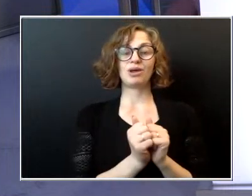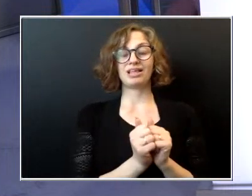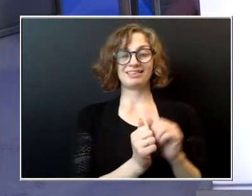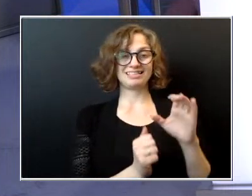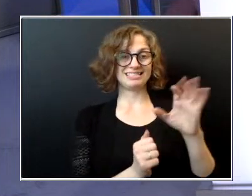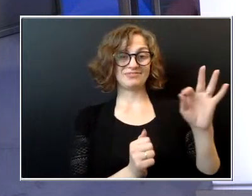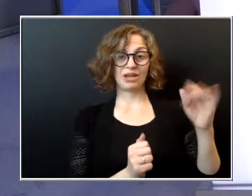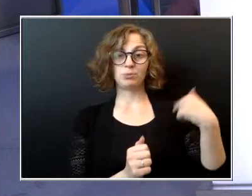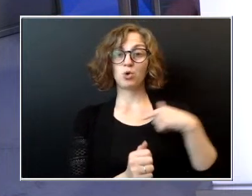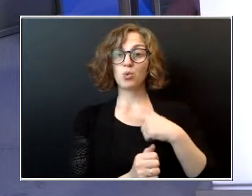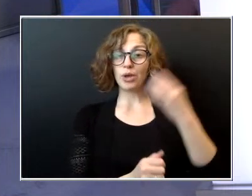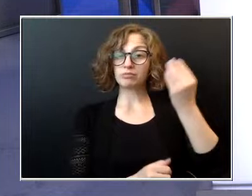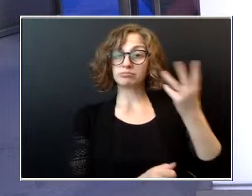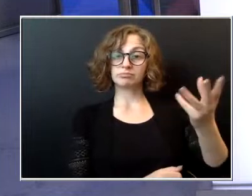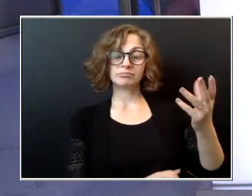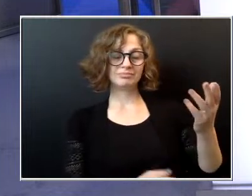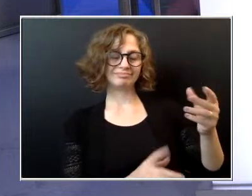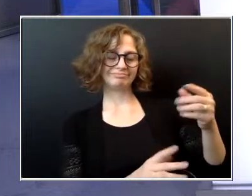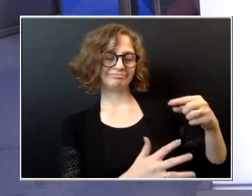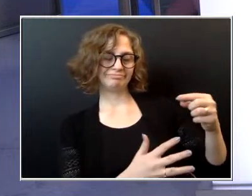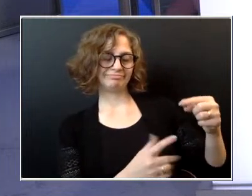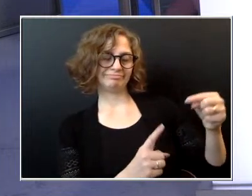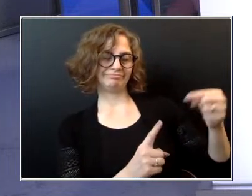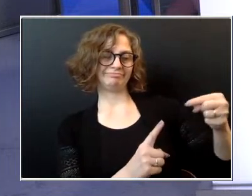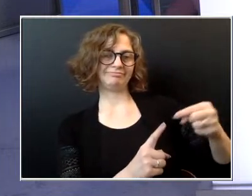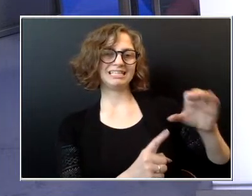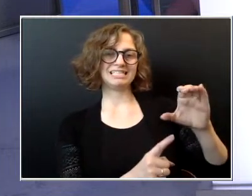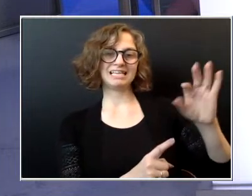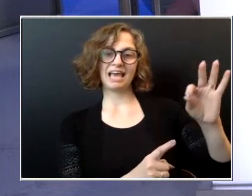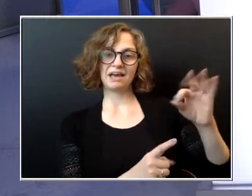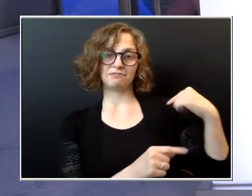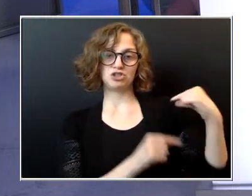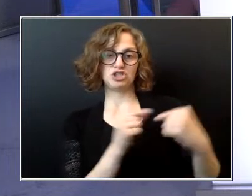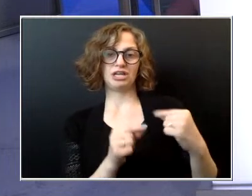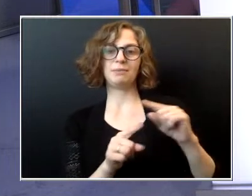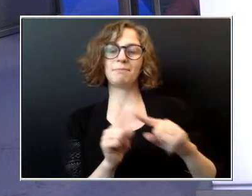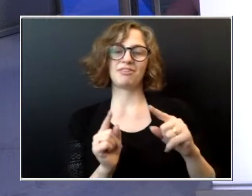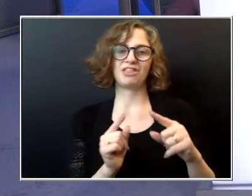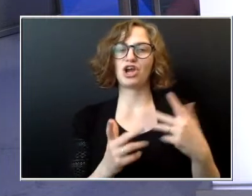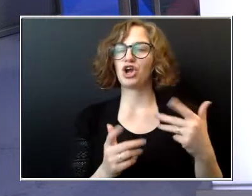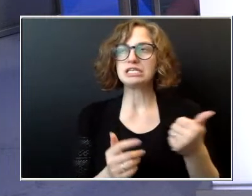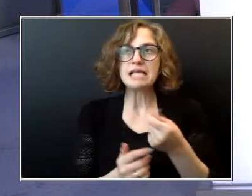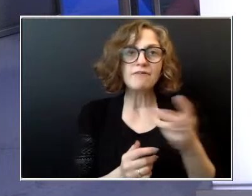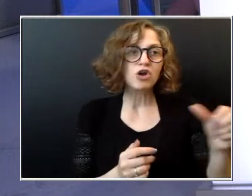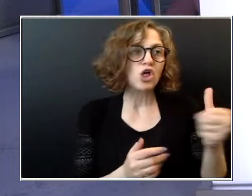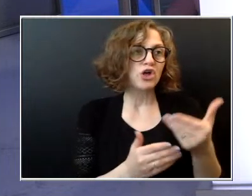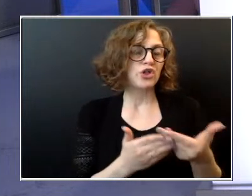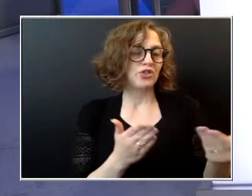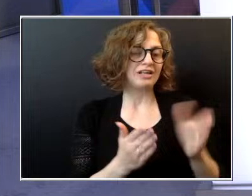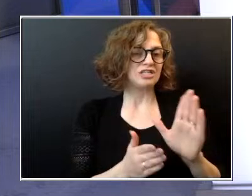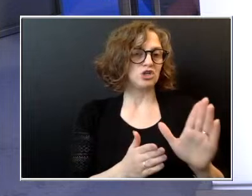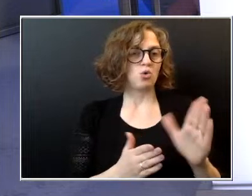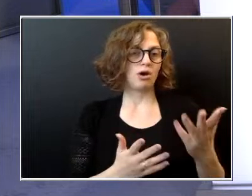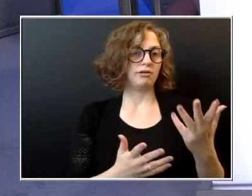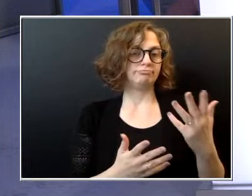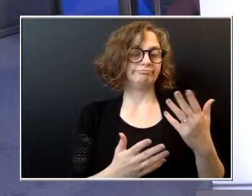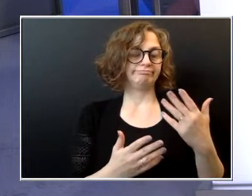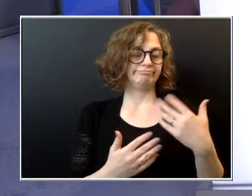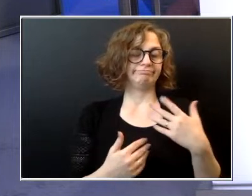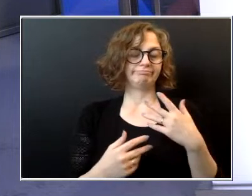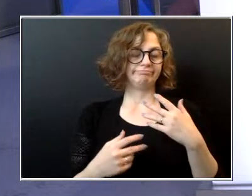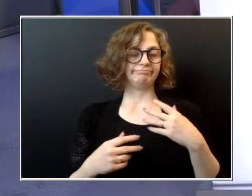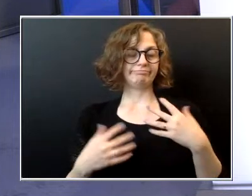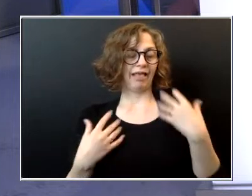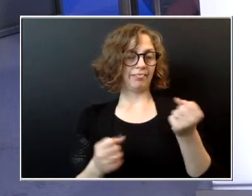other determinants on your genome that affect how much that defect impacts how well you do.